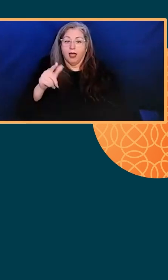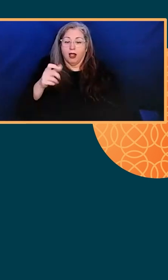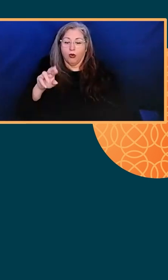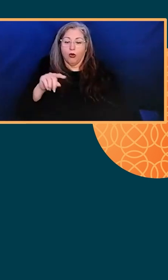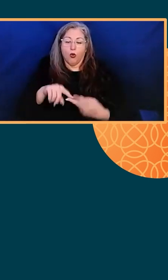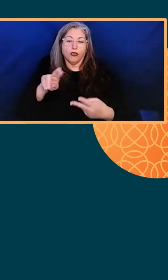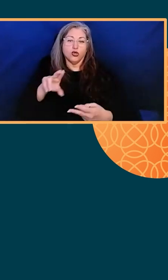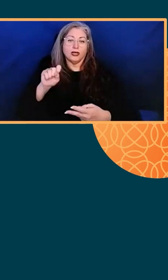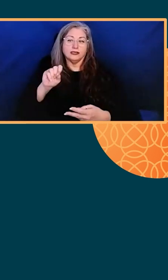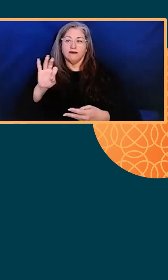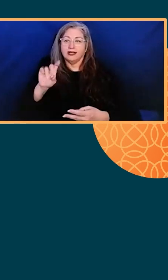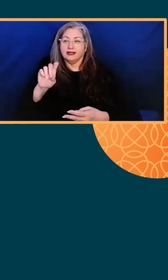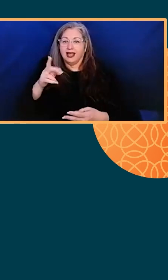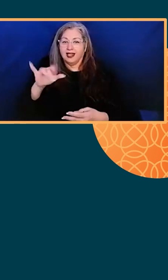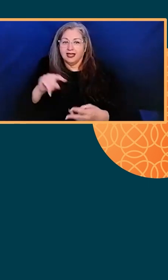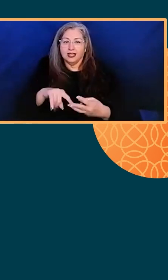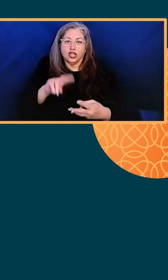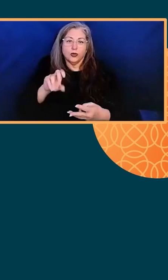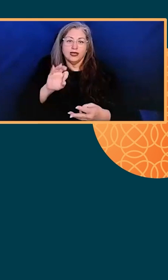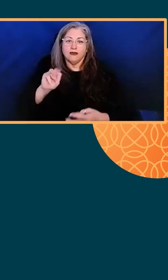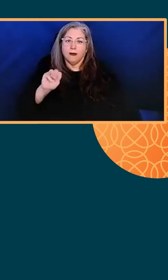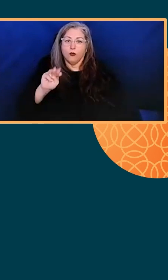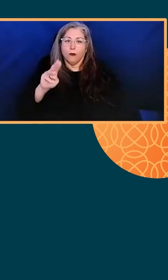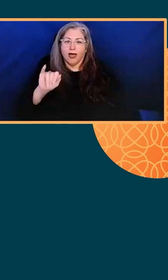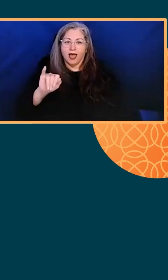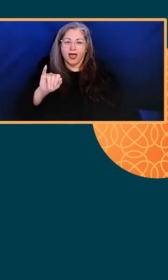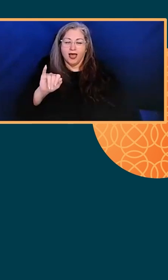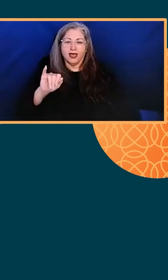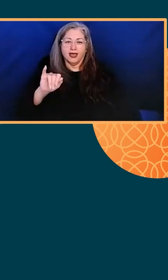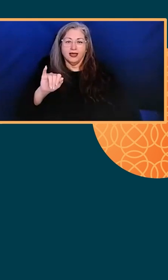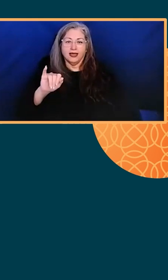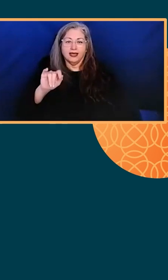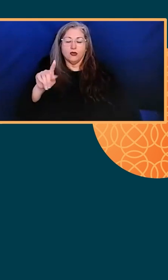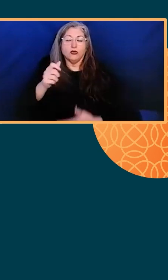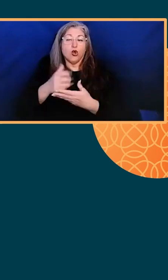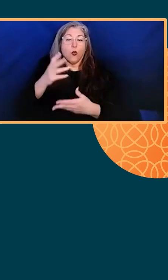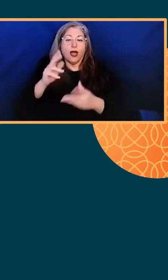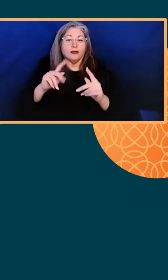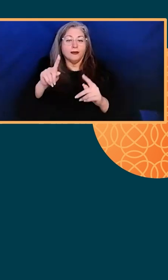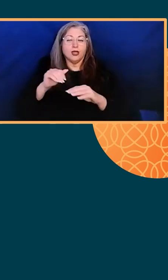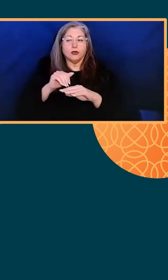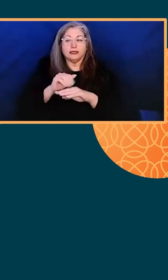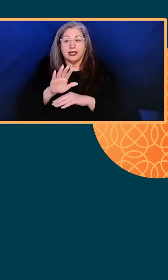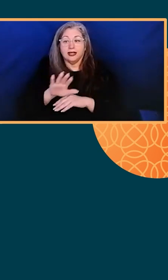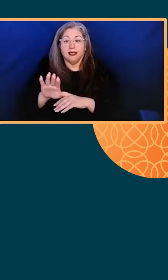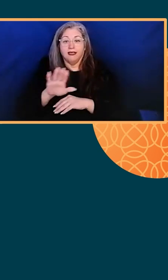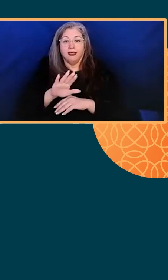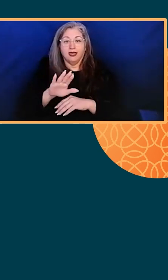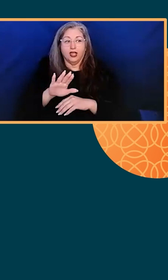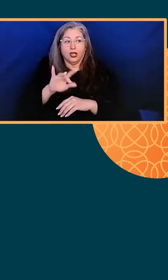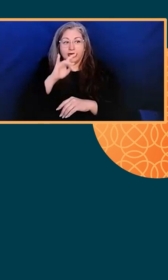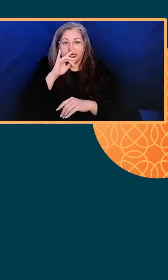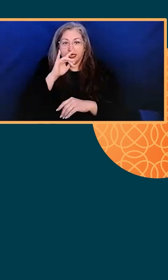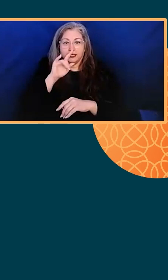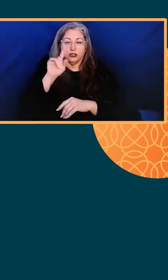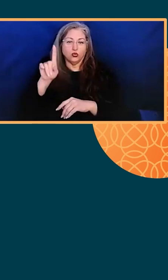United States of Delhi, or the United States of Mumbai. And it's, you know, wealthy people who are sending their kids